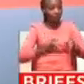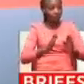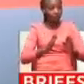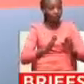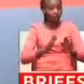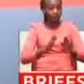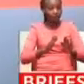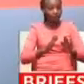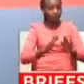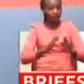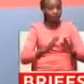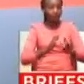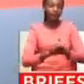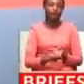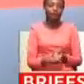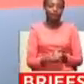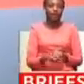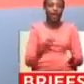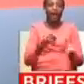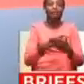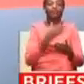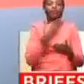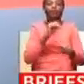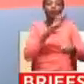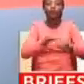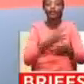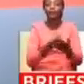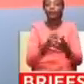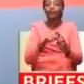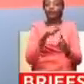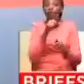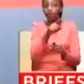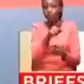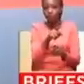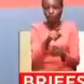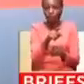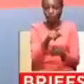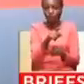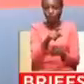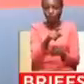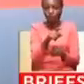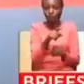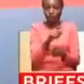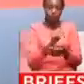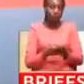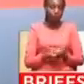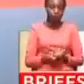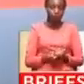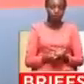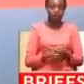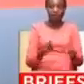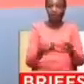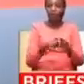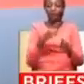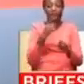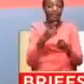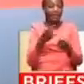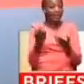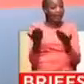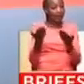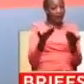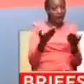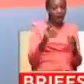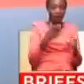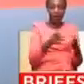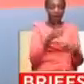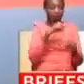see that there's a way they can make money off of you. So they'll open the door for you. They'll be like, yeah, man, look, yo, come write for me, come to the studio, let's